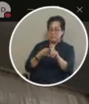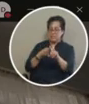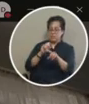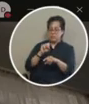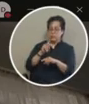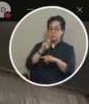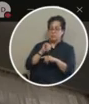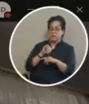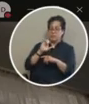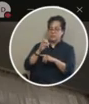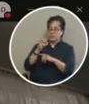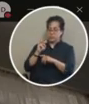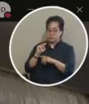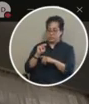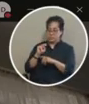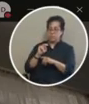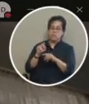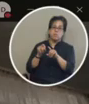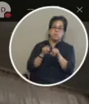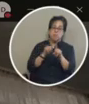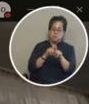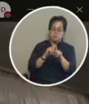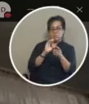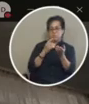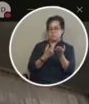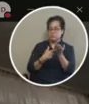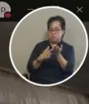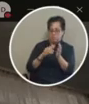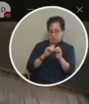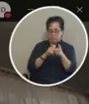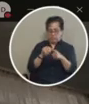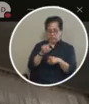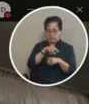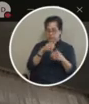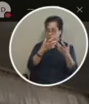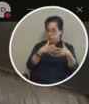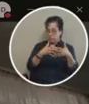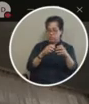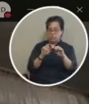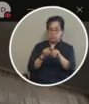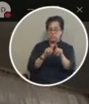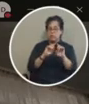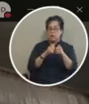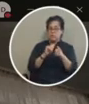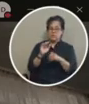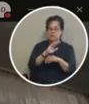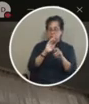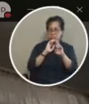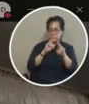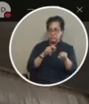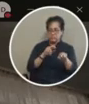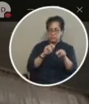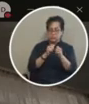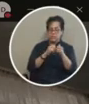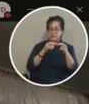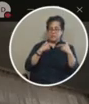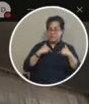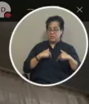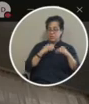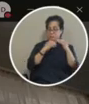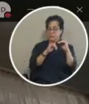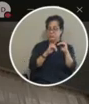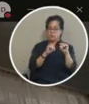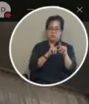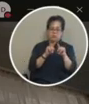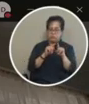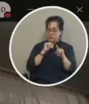And there's some discussion also about how maquiladoras are also responding to health restrictions. They're also not